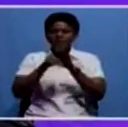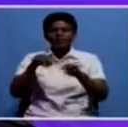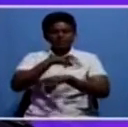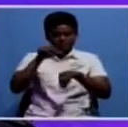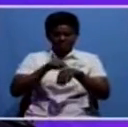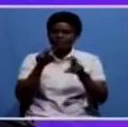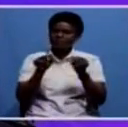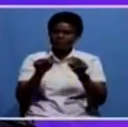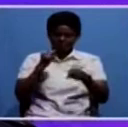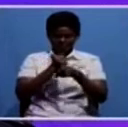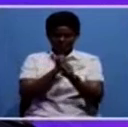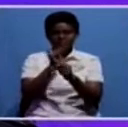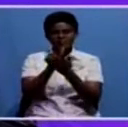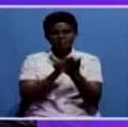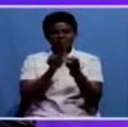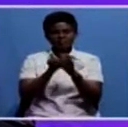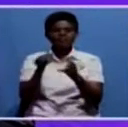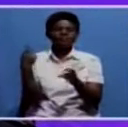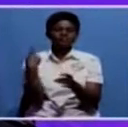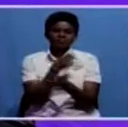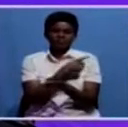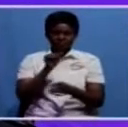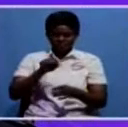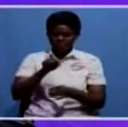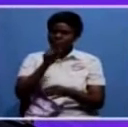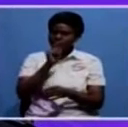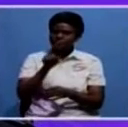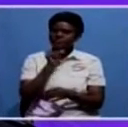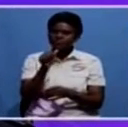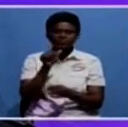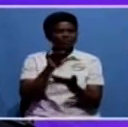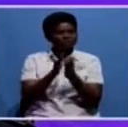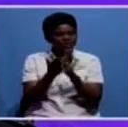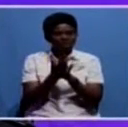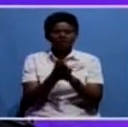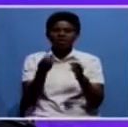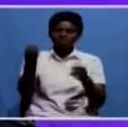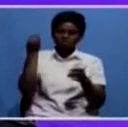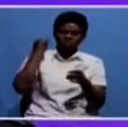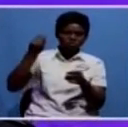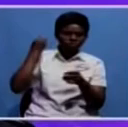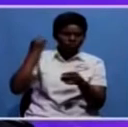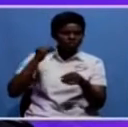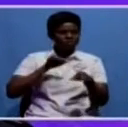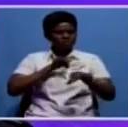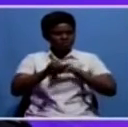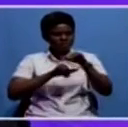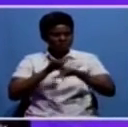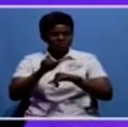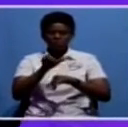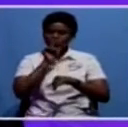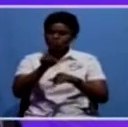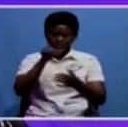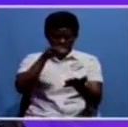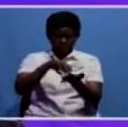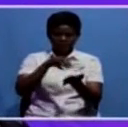we created the law in parliament, we anticipated this, that we should not become a country of rumor mongers, where there is a real case and